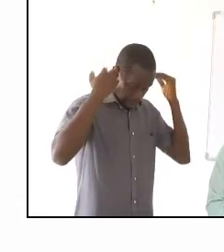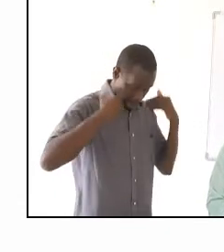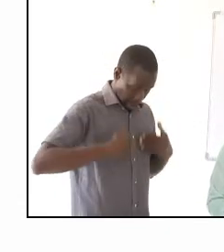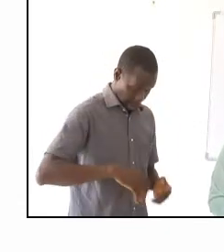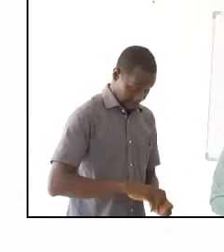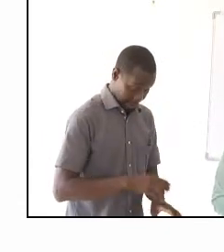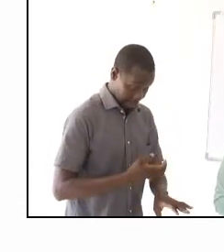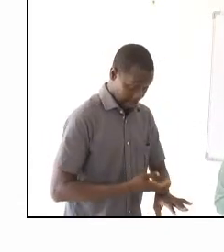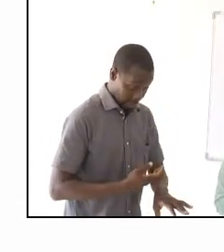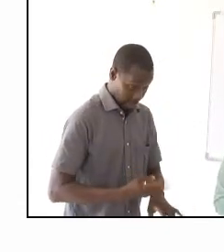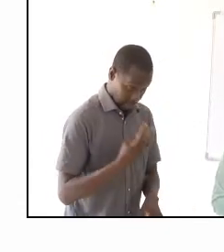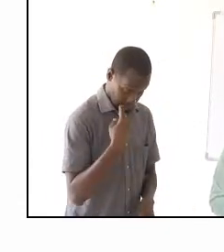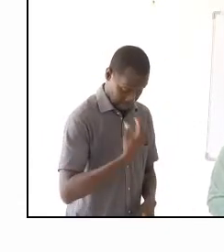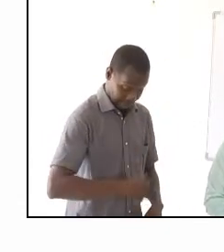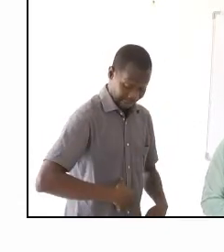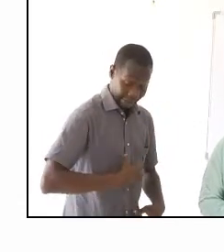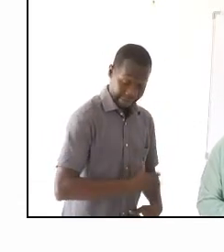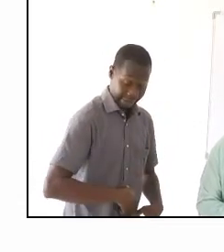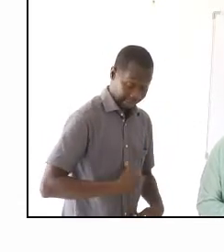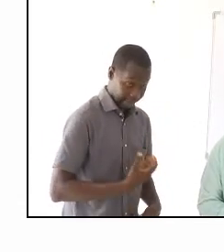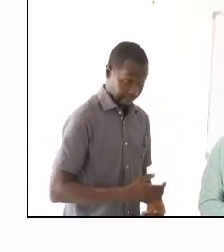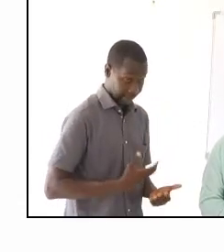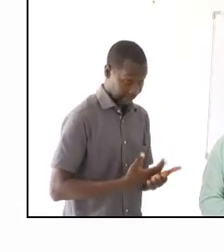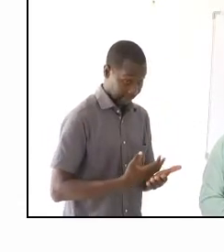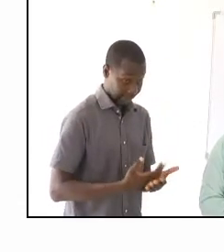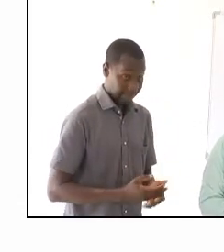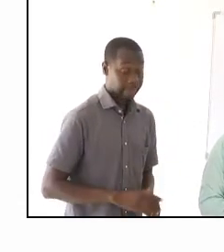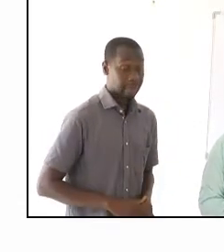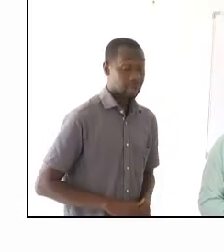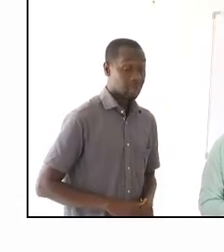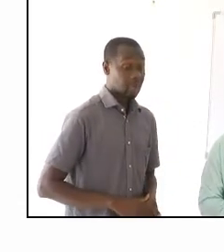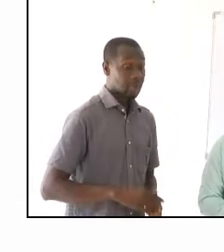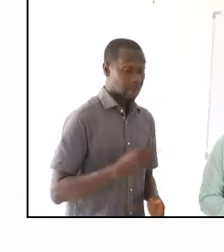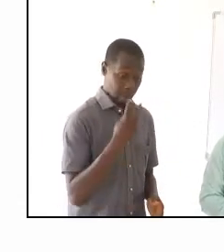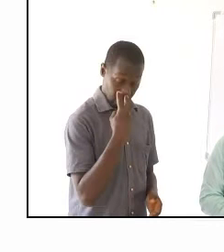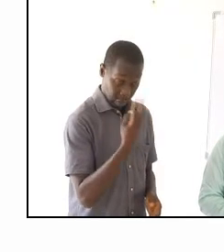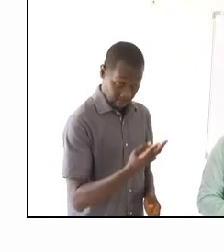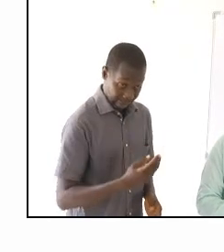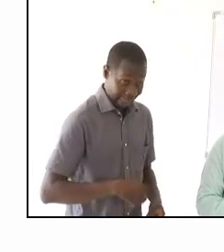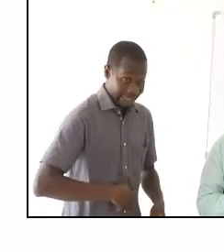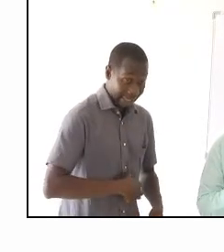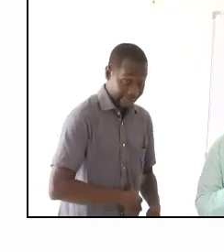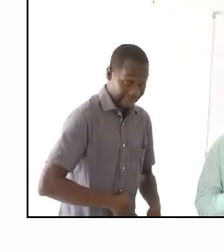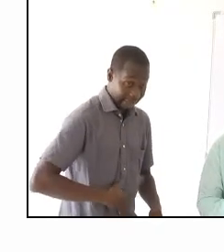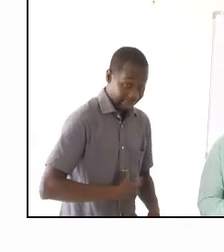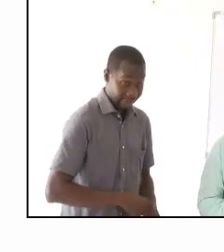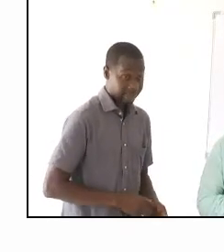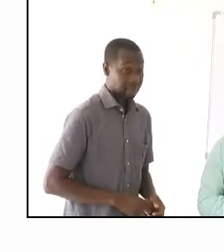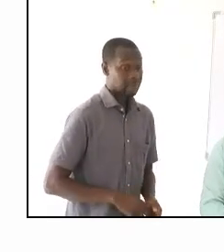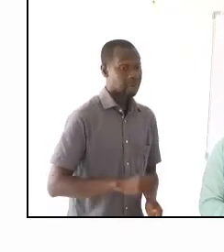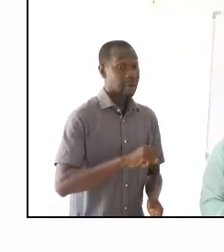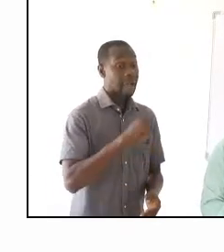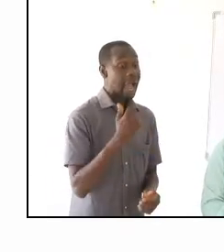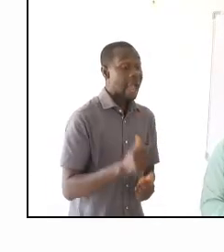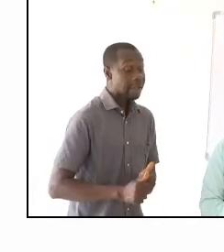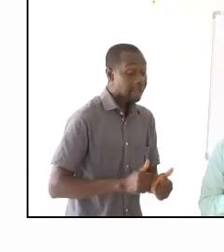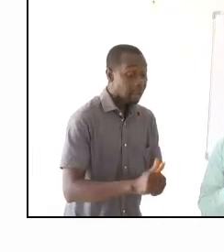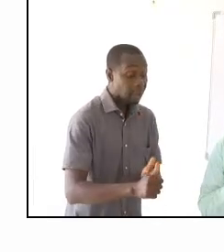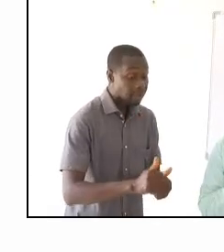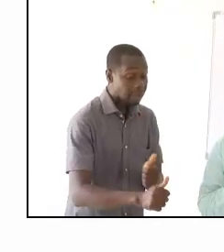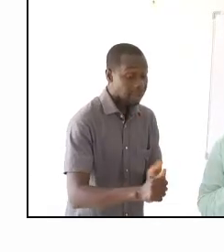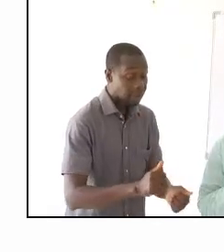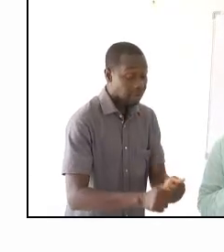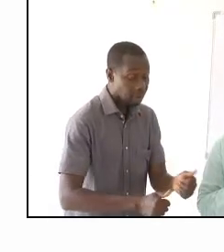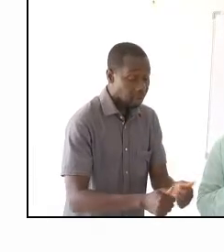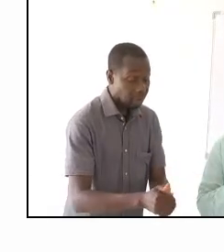We've looked at the digestive system. We looked at digestion and the process of